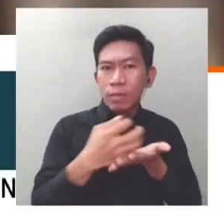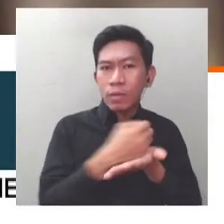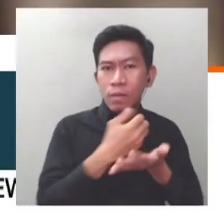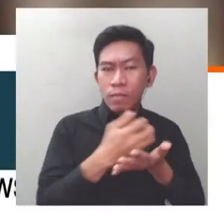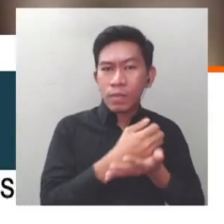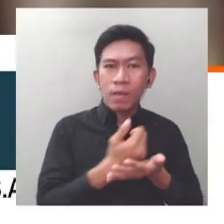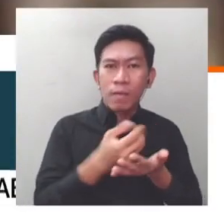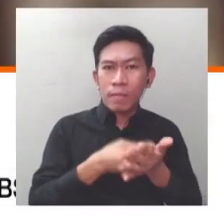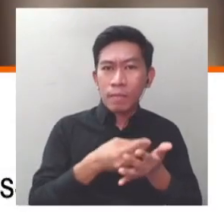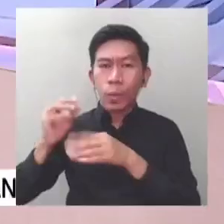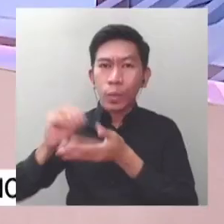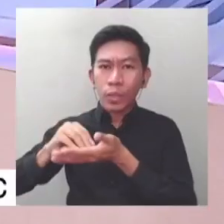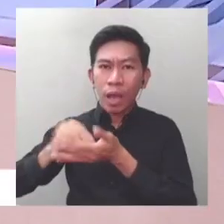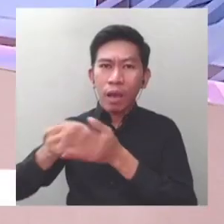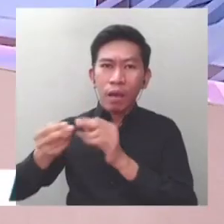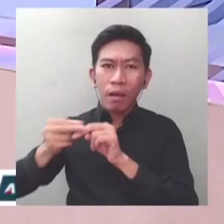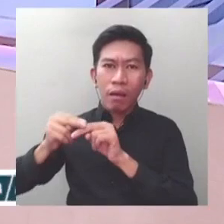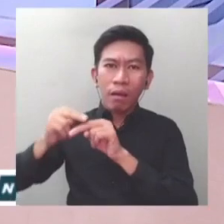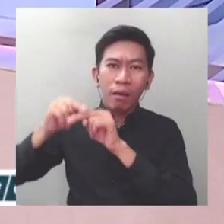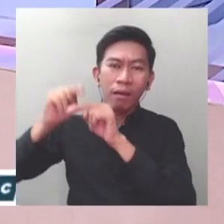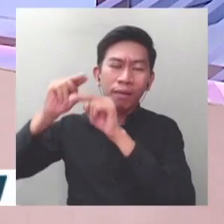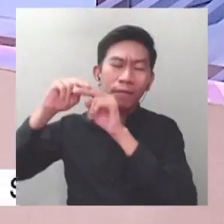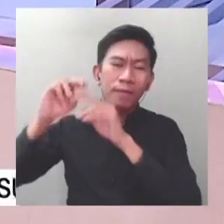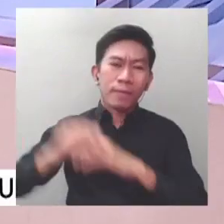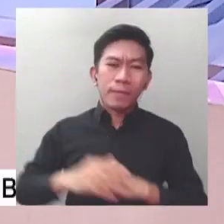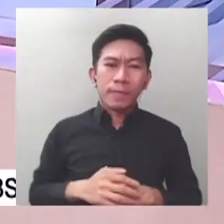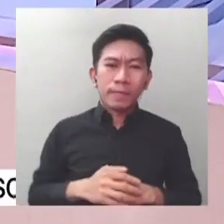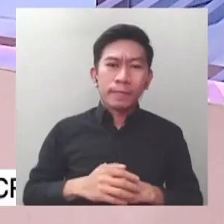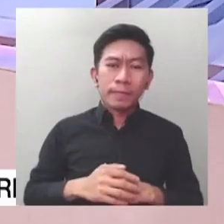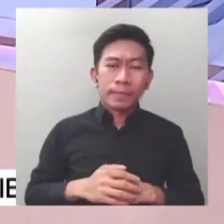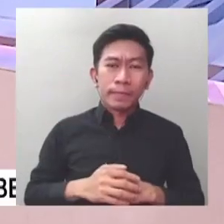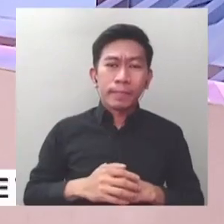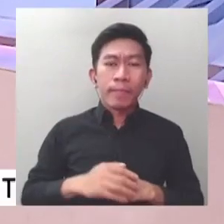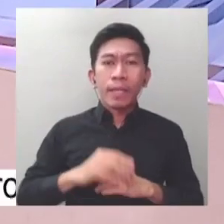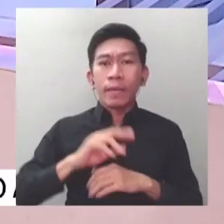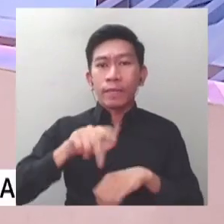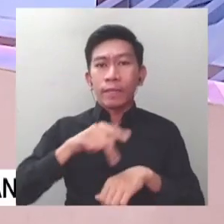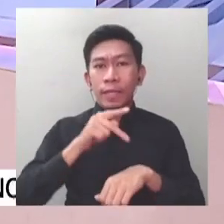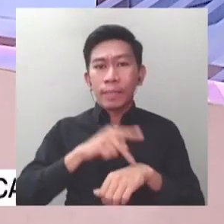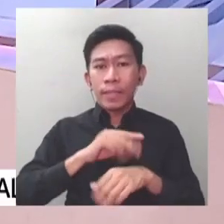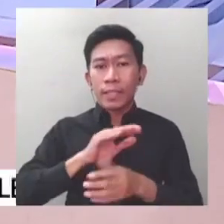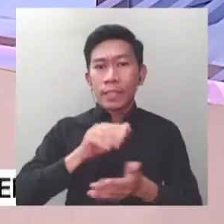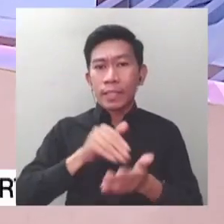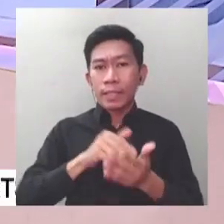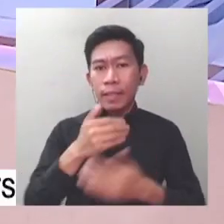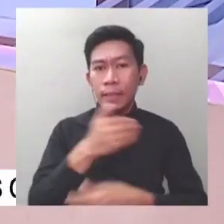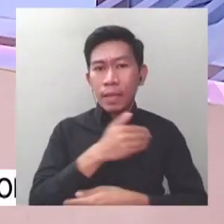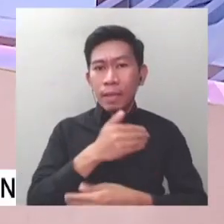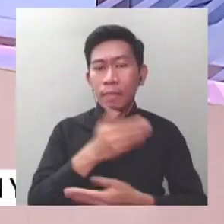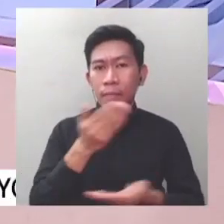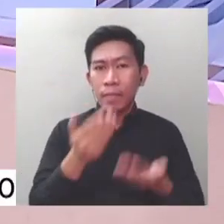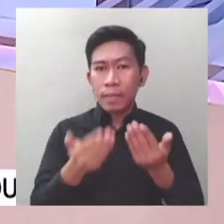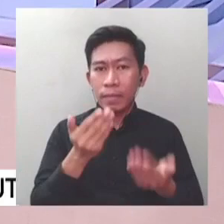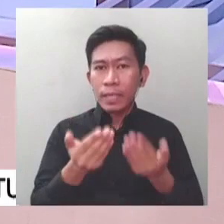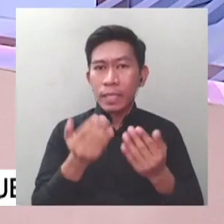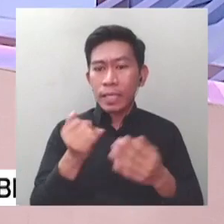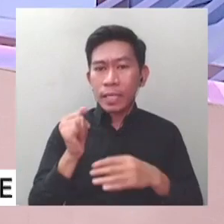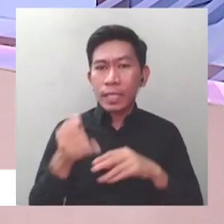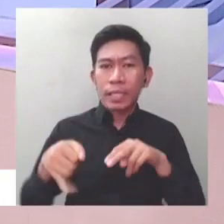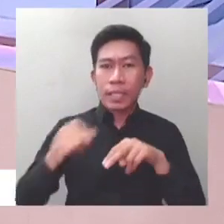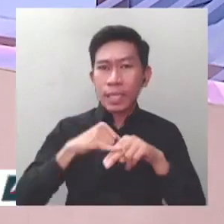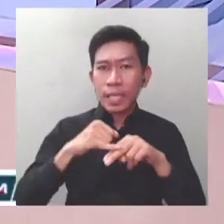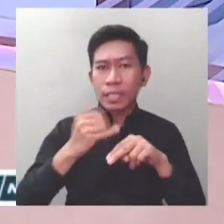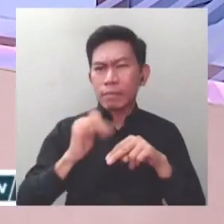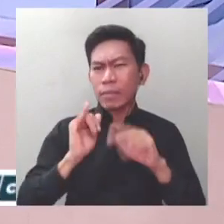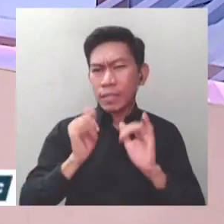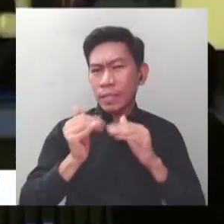utang. The Philippine Central Bank likely to keep benchmark interest rates unchanged in the near term. BSP